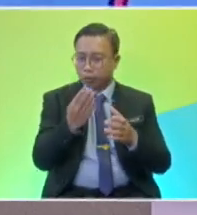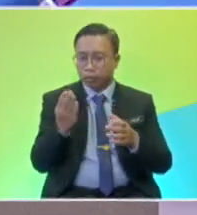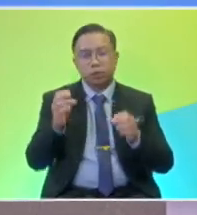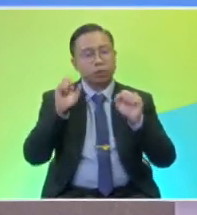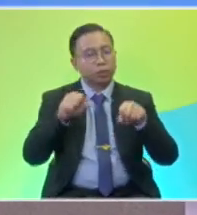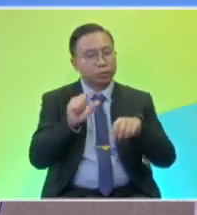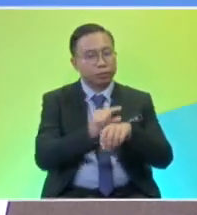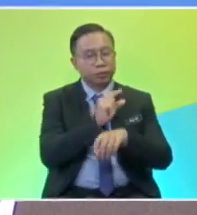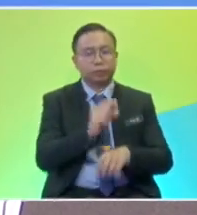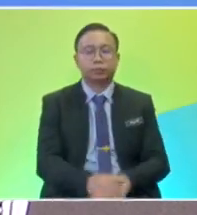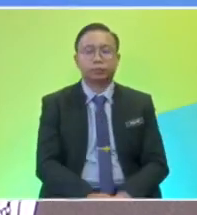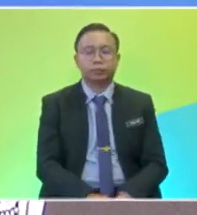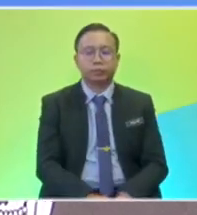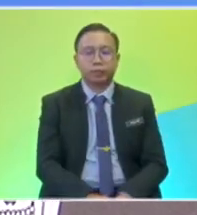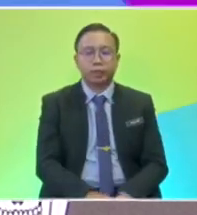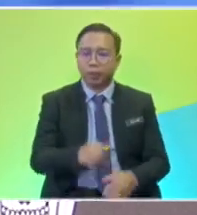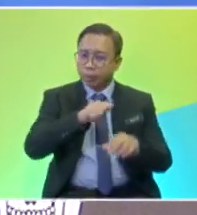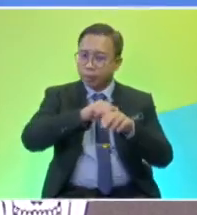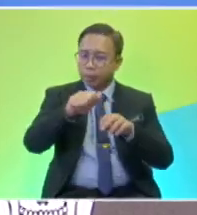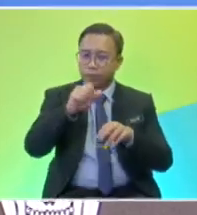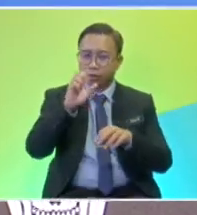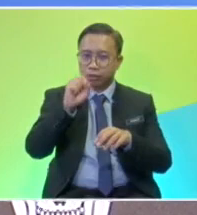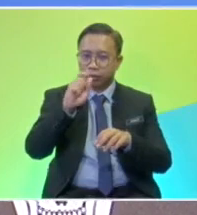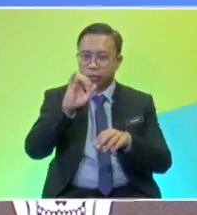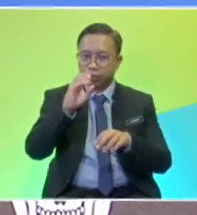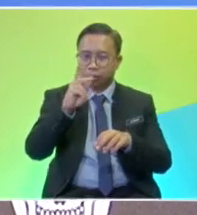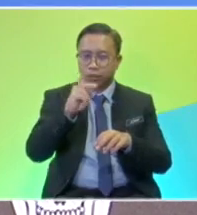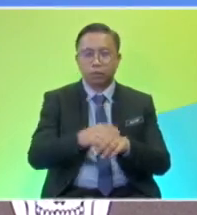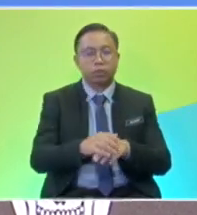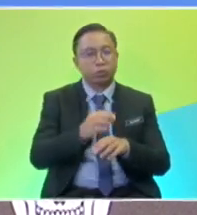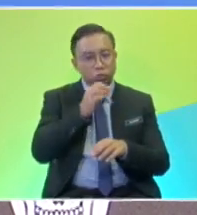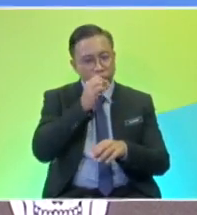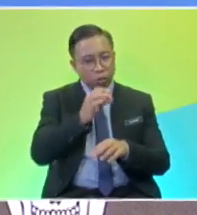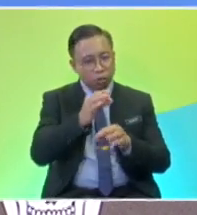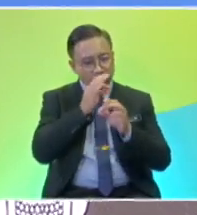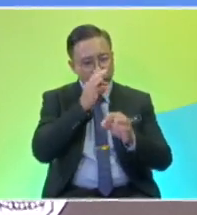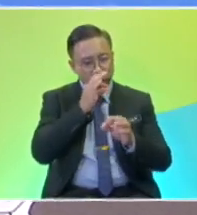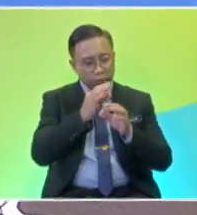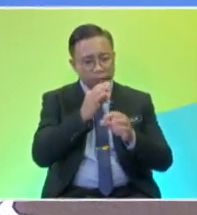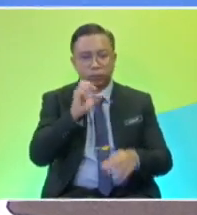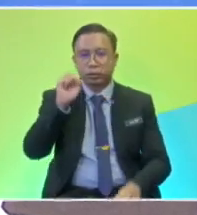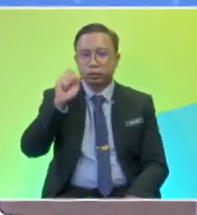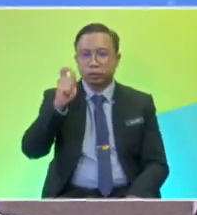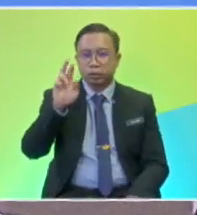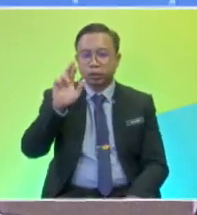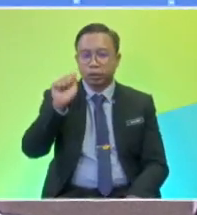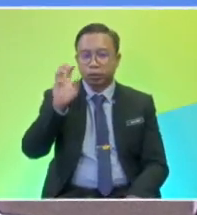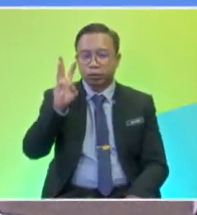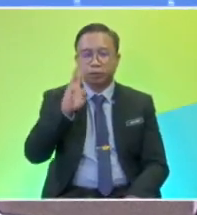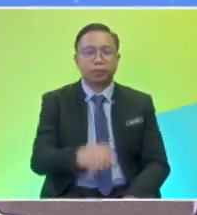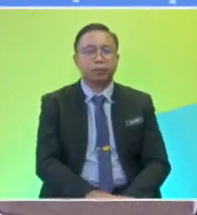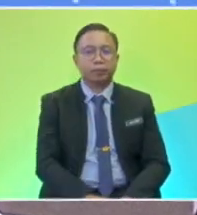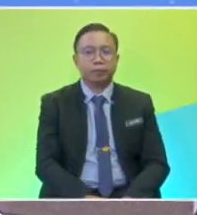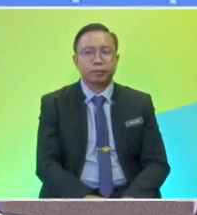They may use a matchstick, these are the things, even straw also they can use, replacing the cotton buds. So I'm going to give